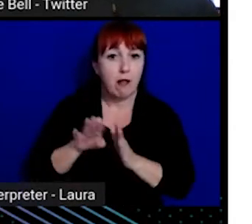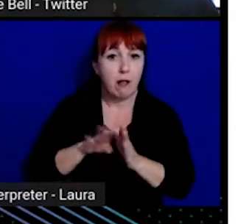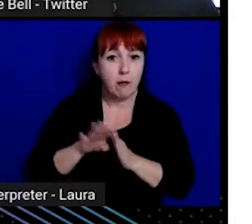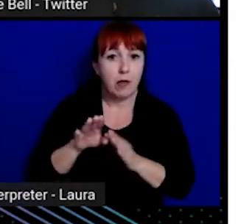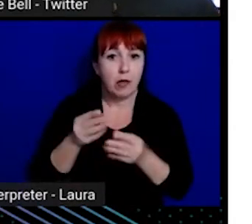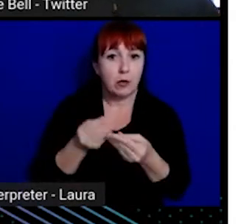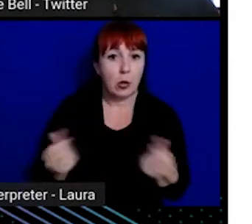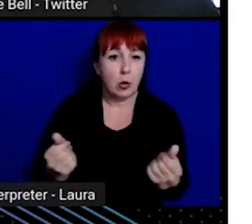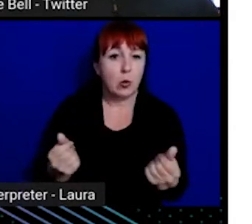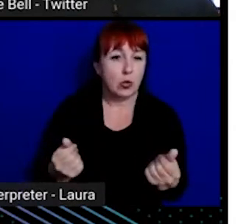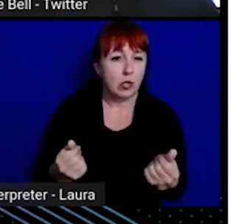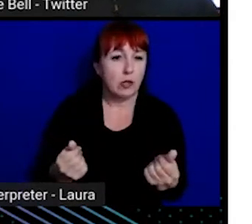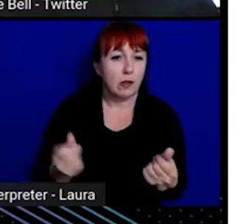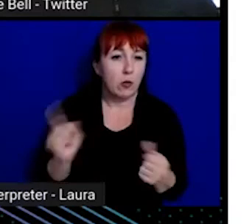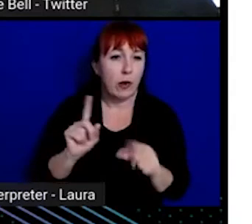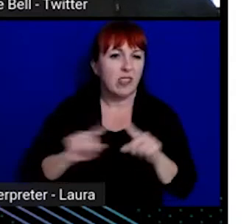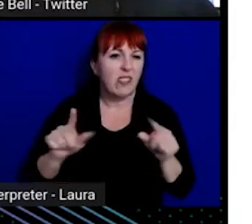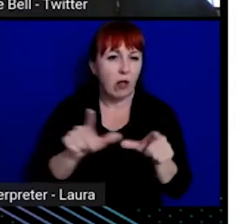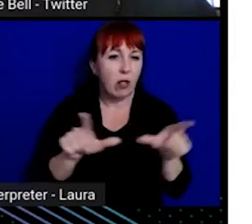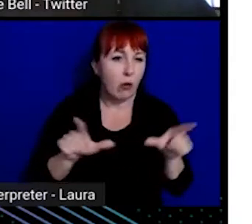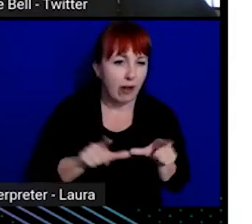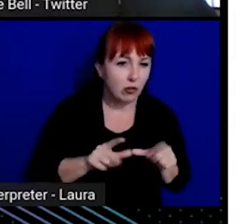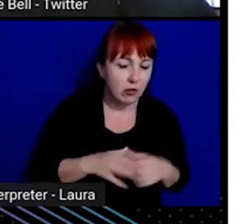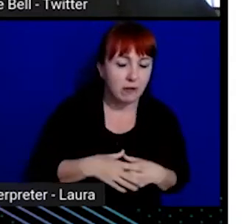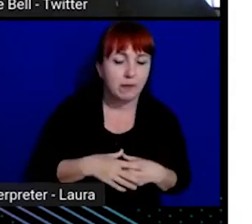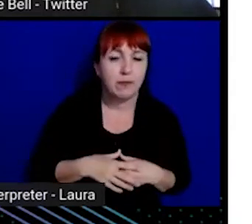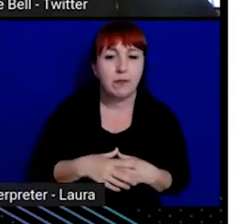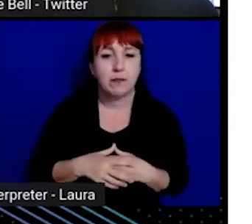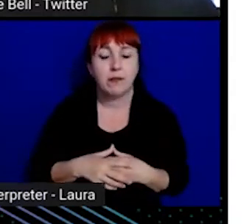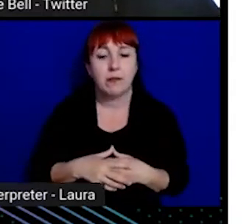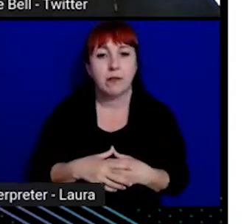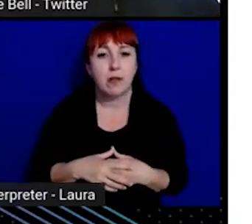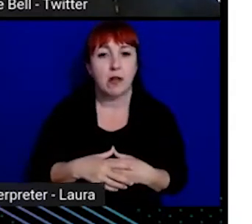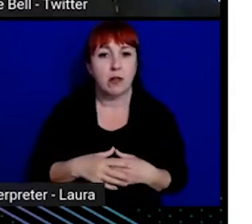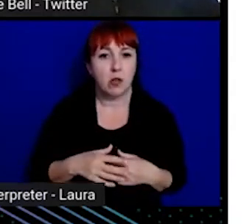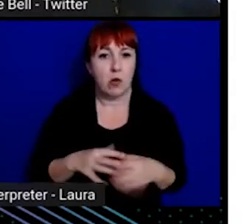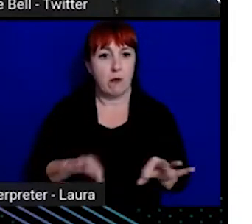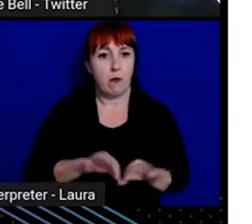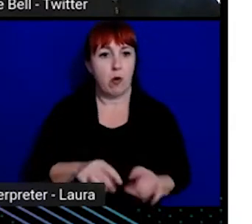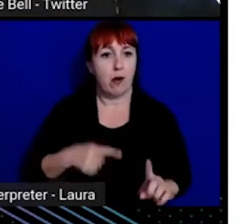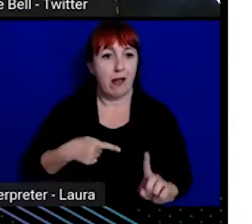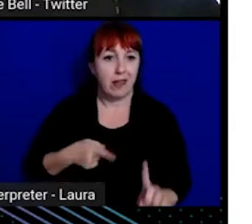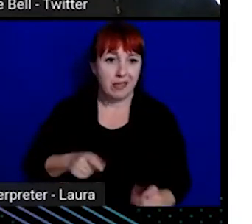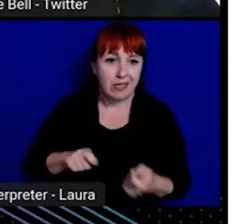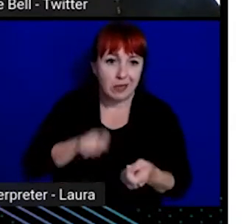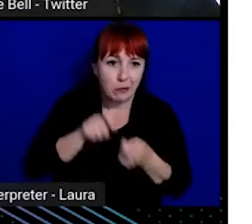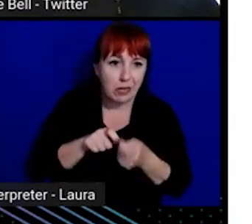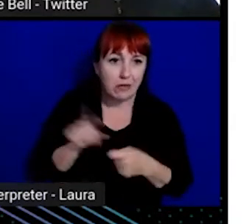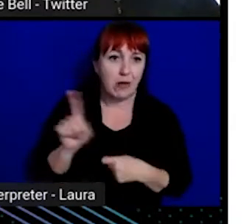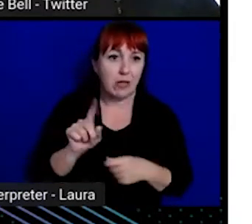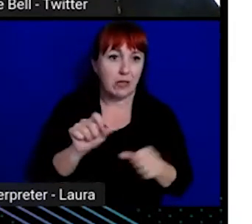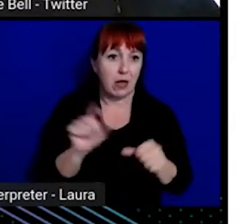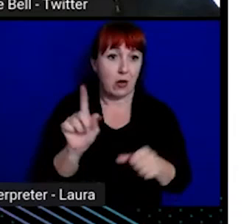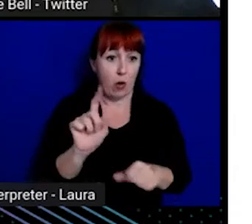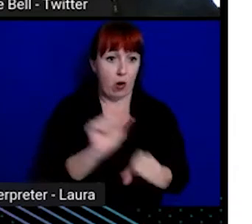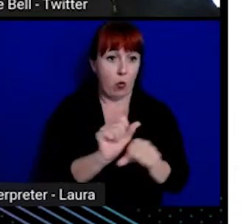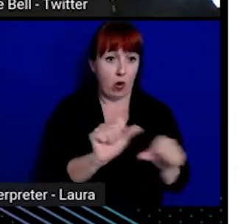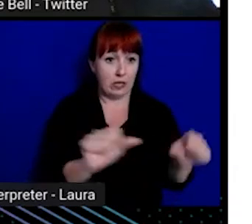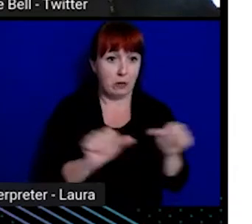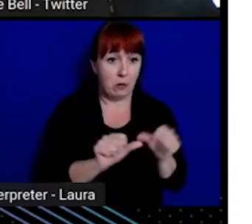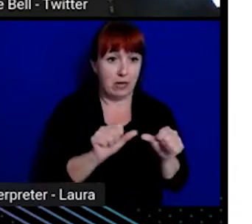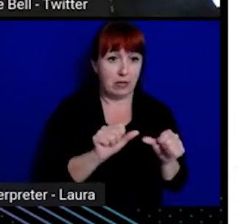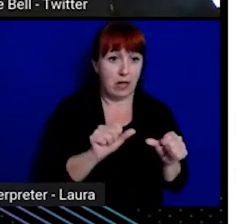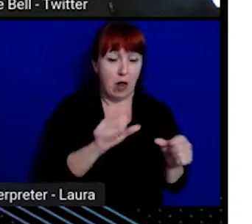different location, so just want to make sure I'm specifying the exact workspace in which I want to import into, and then the